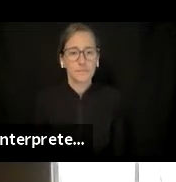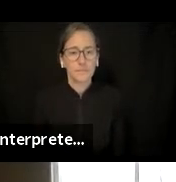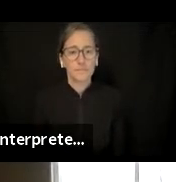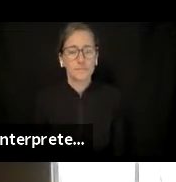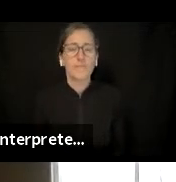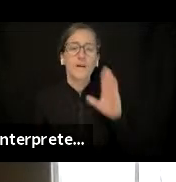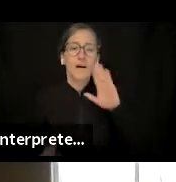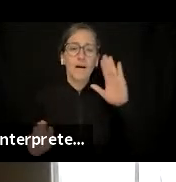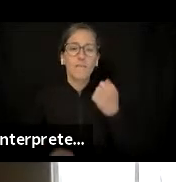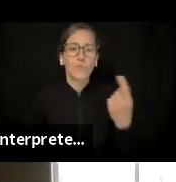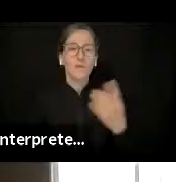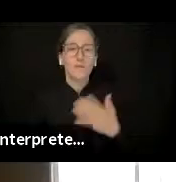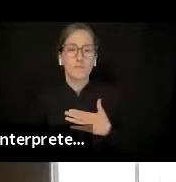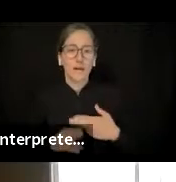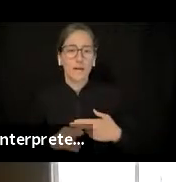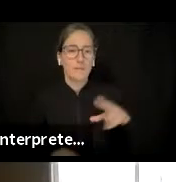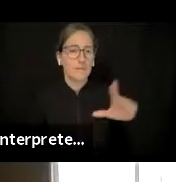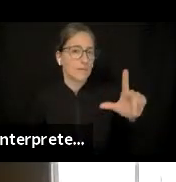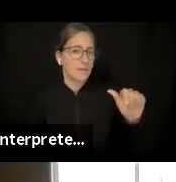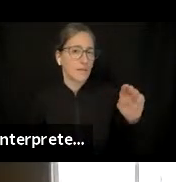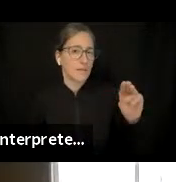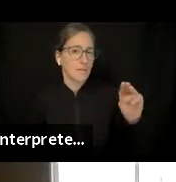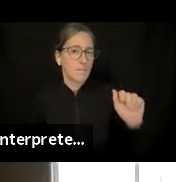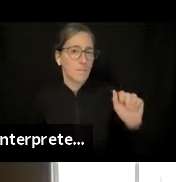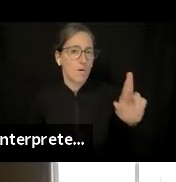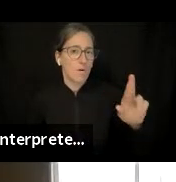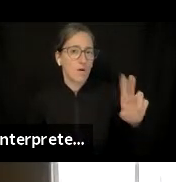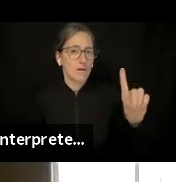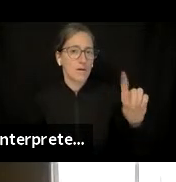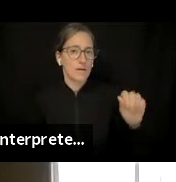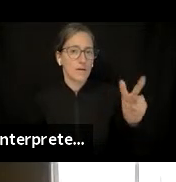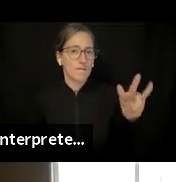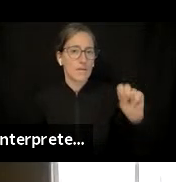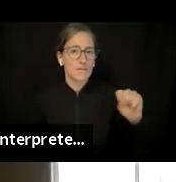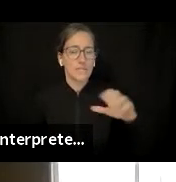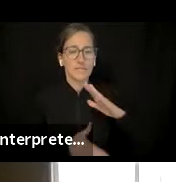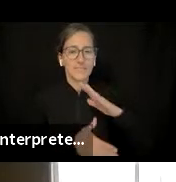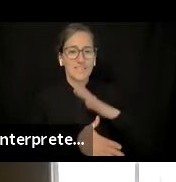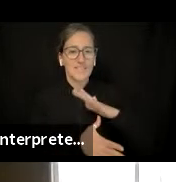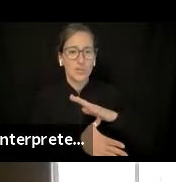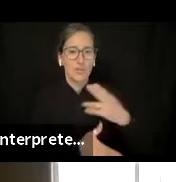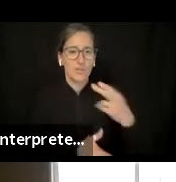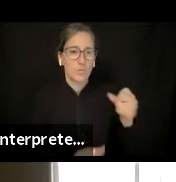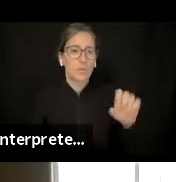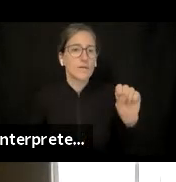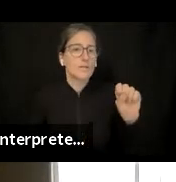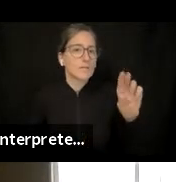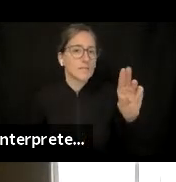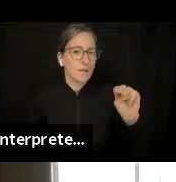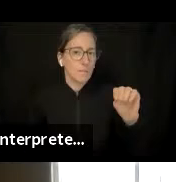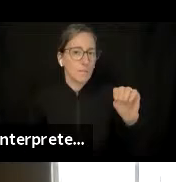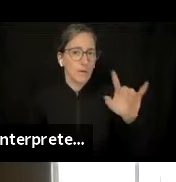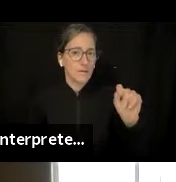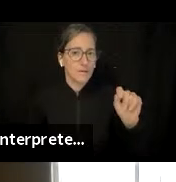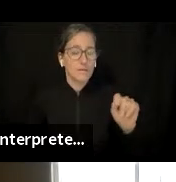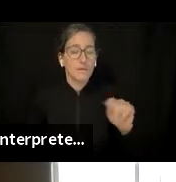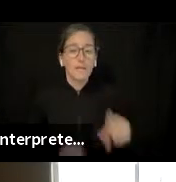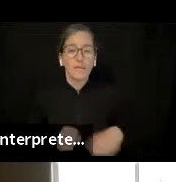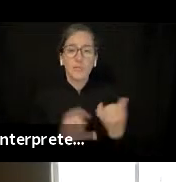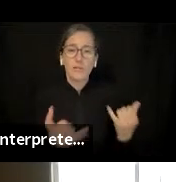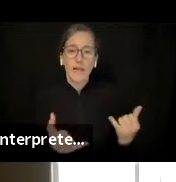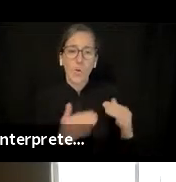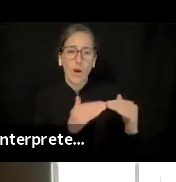Hello, everyone. My name is Lamar Davis. I am a senior at Summit. And this year I've been the equity coordinator at